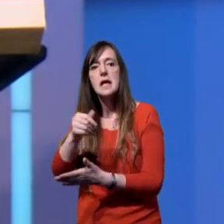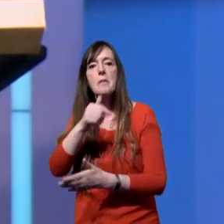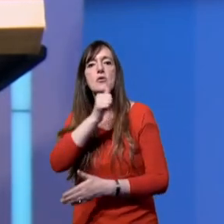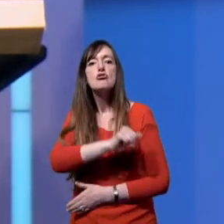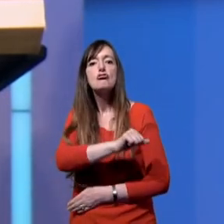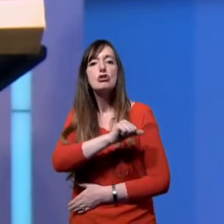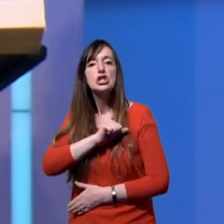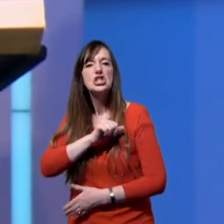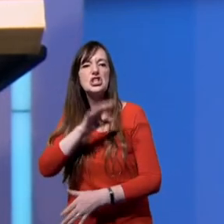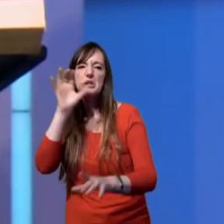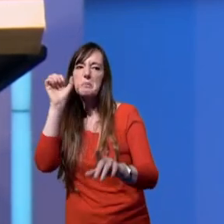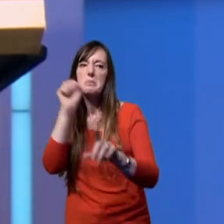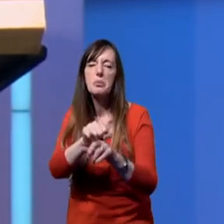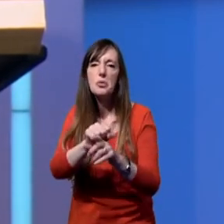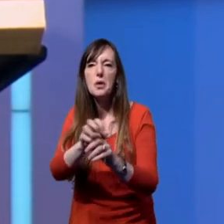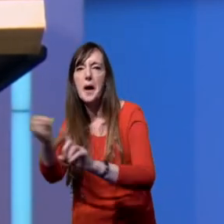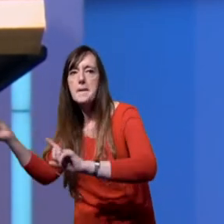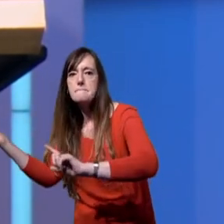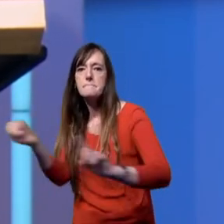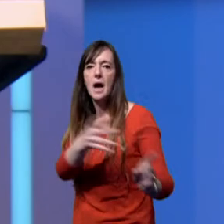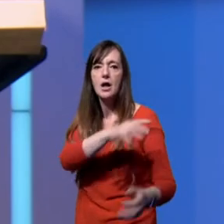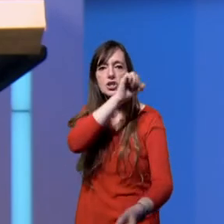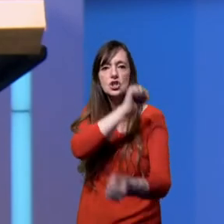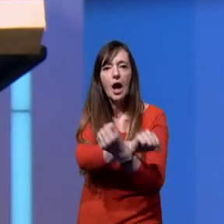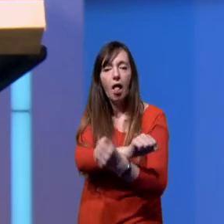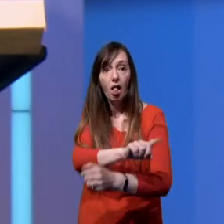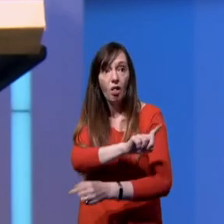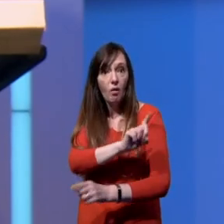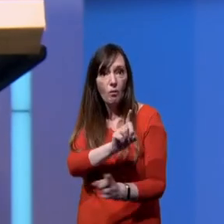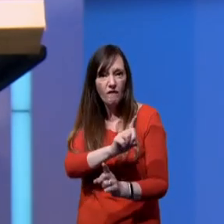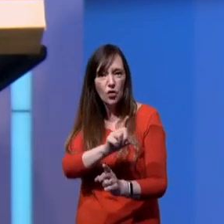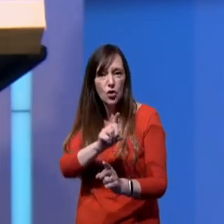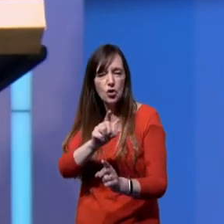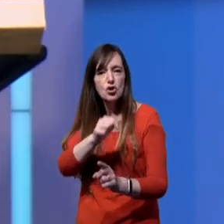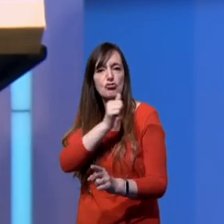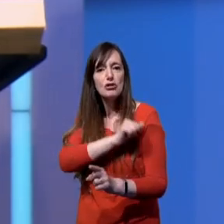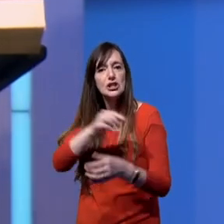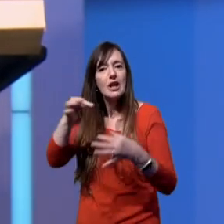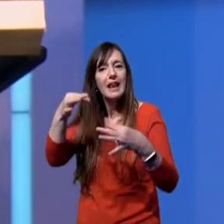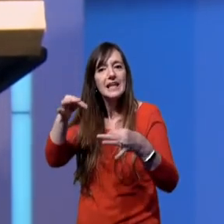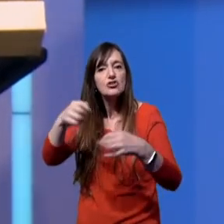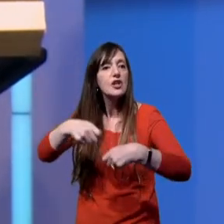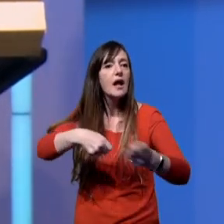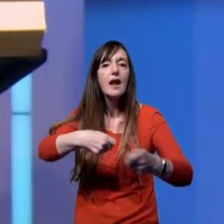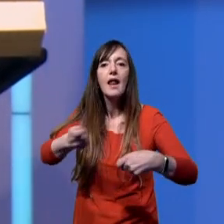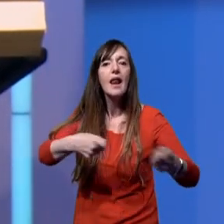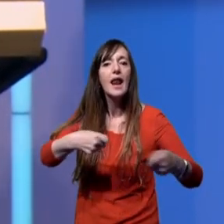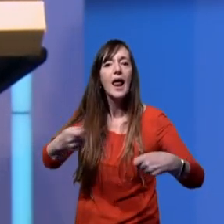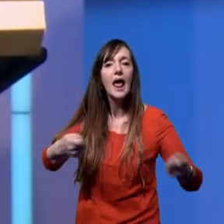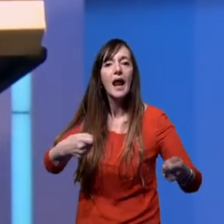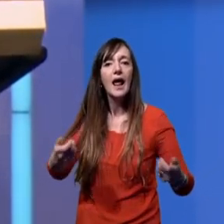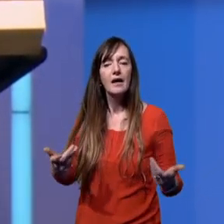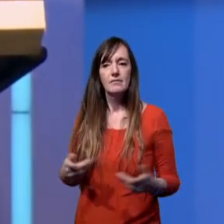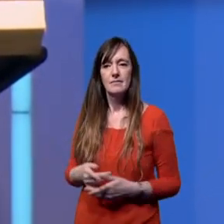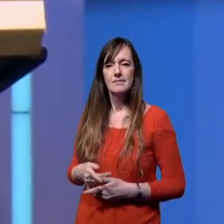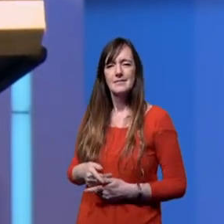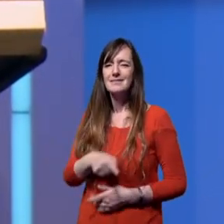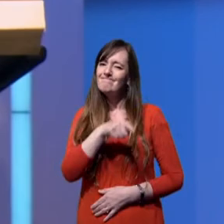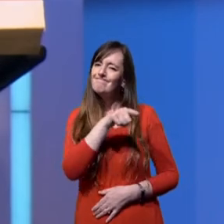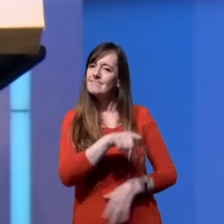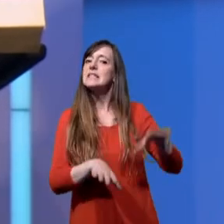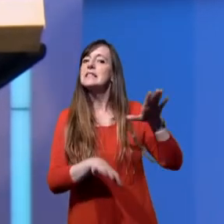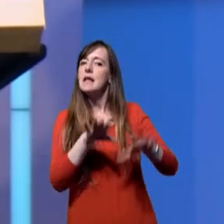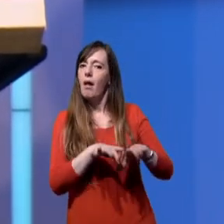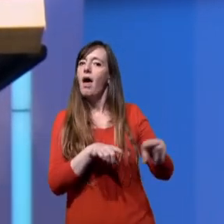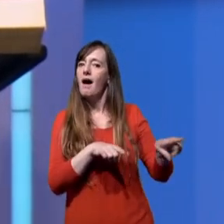flyering leaflets about Christianity. And Smyrna was a little bit like that. It's